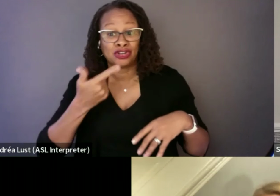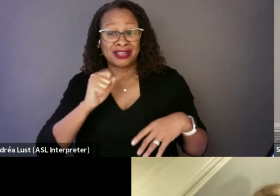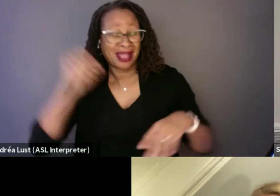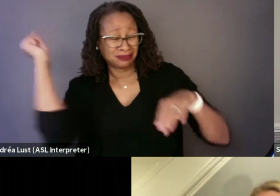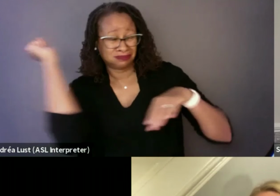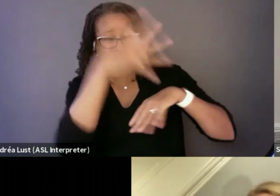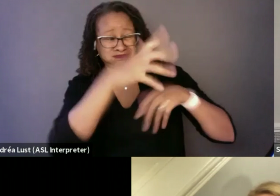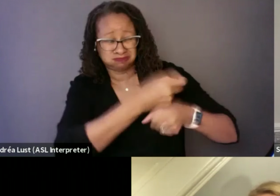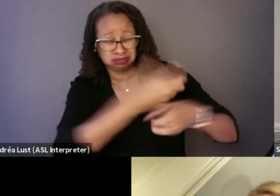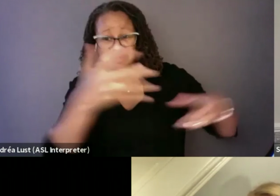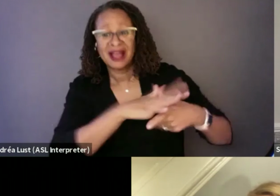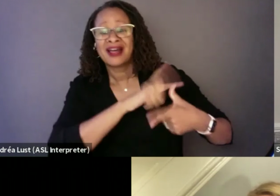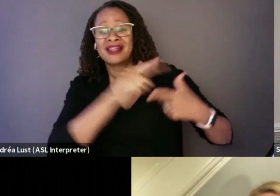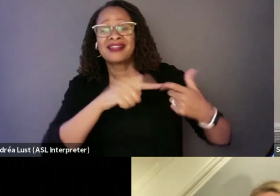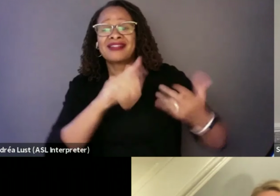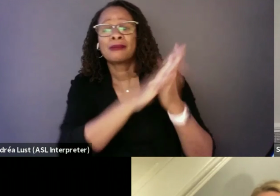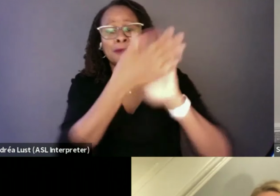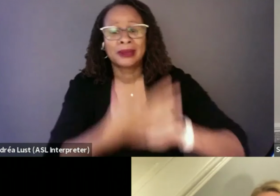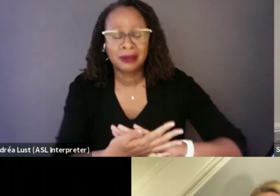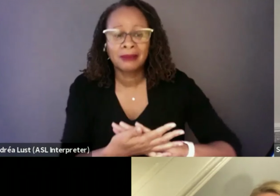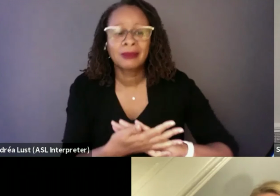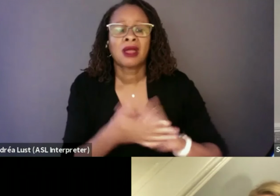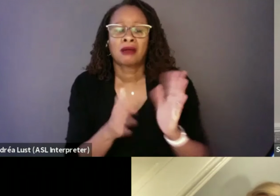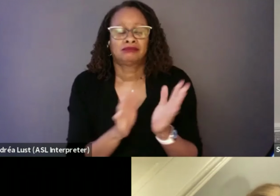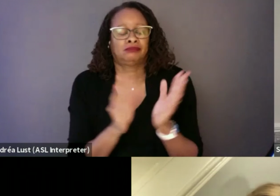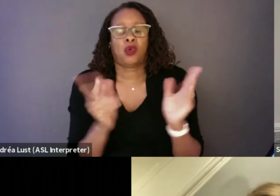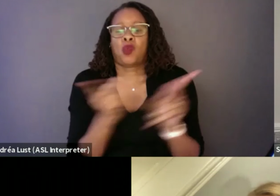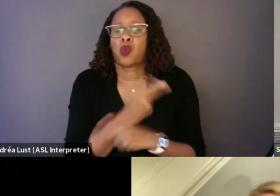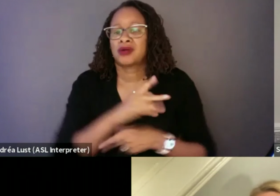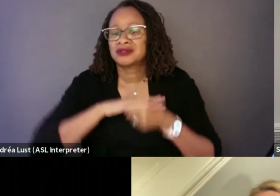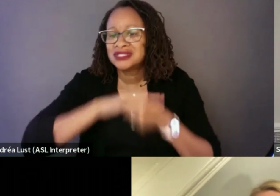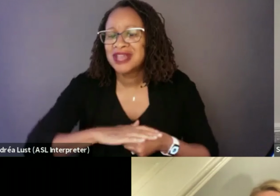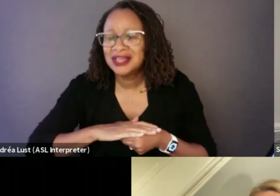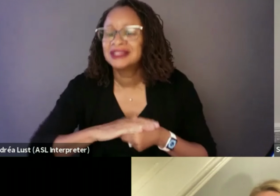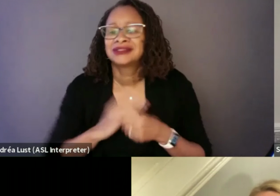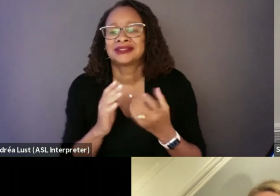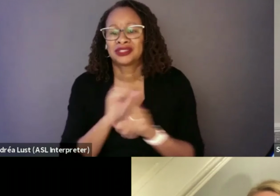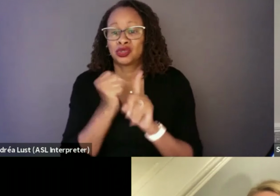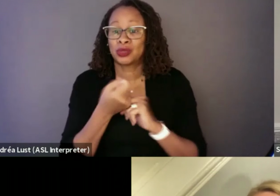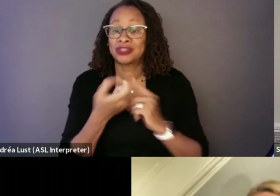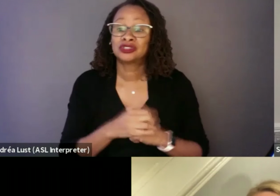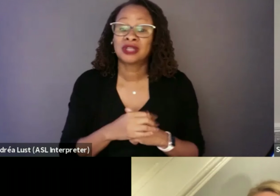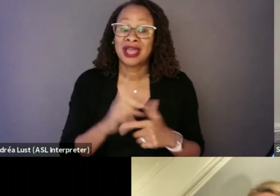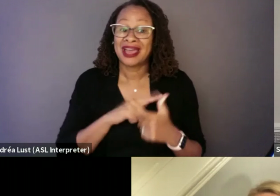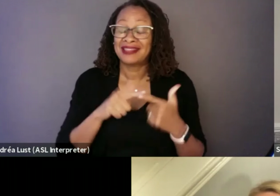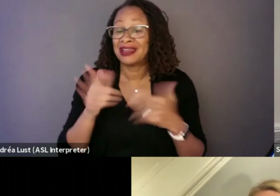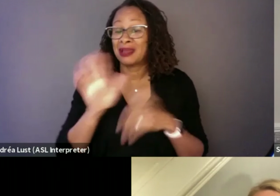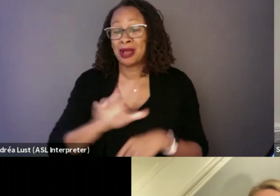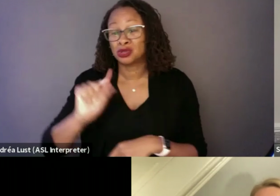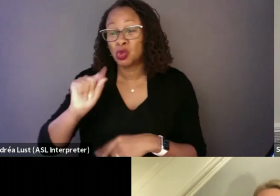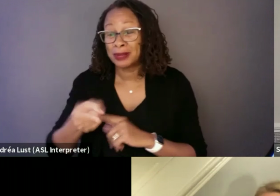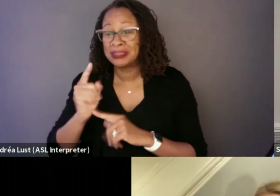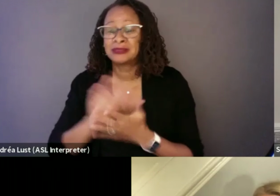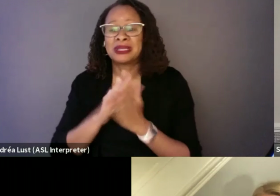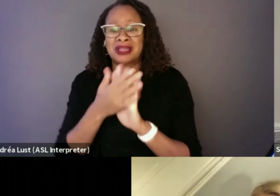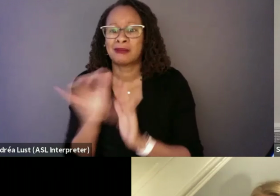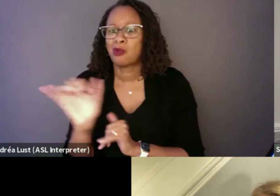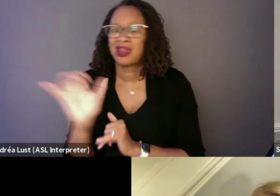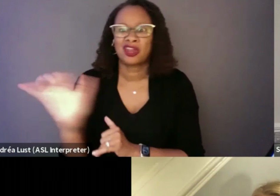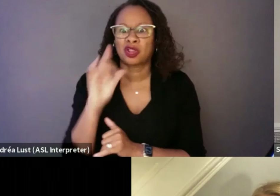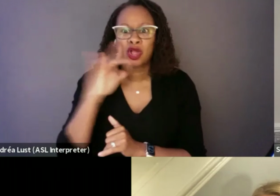this then erupted in an already tense situation into what I would say within 20 minutes looked like more like a civil war was